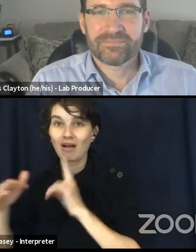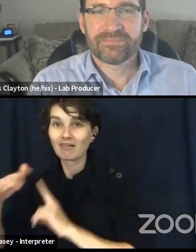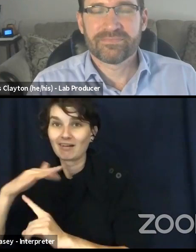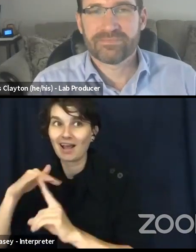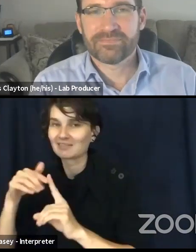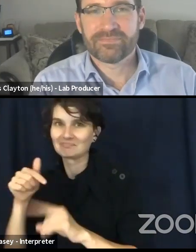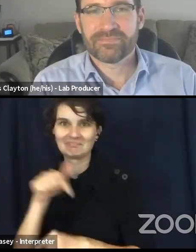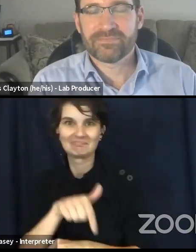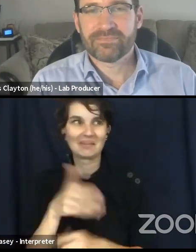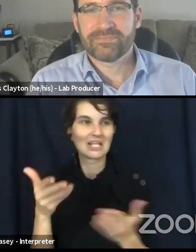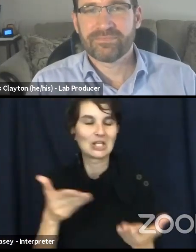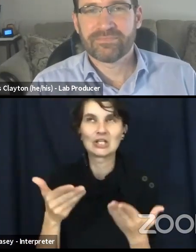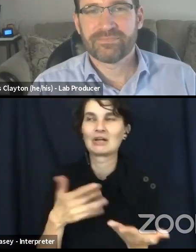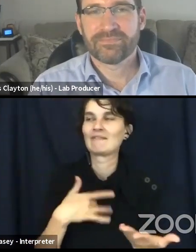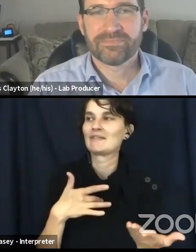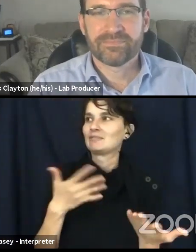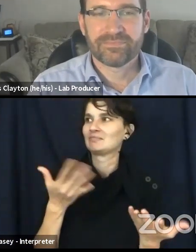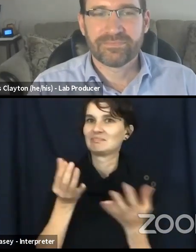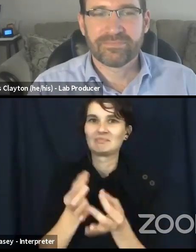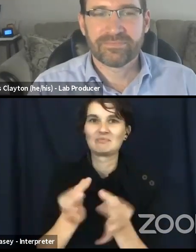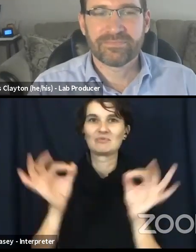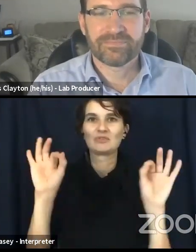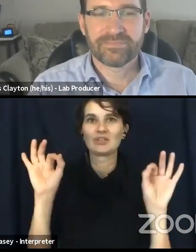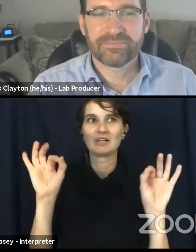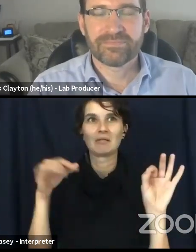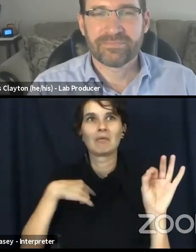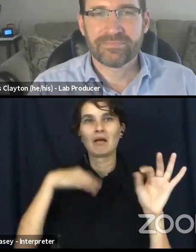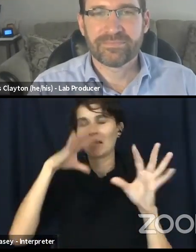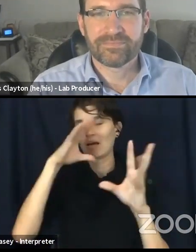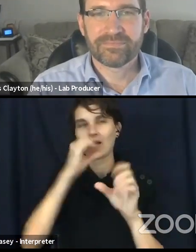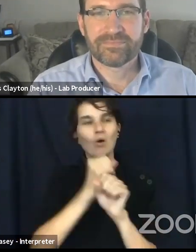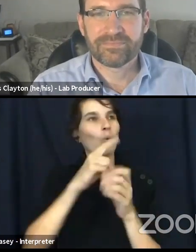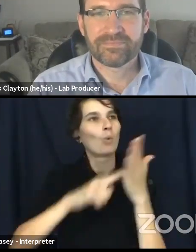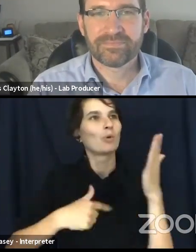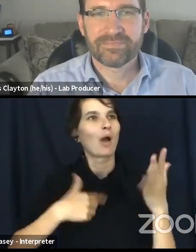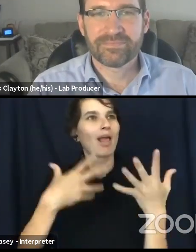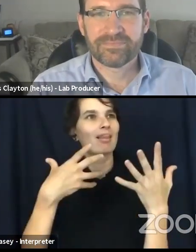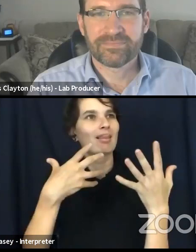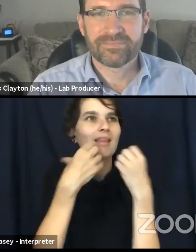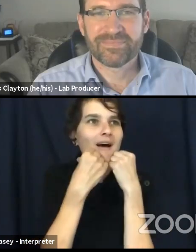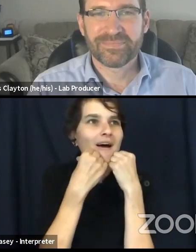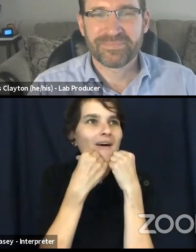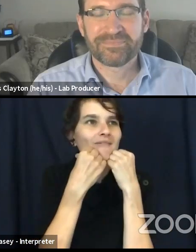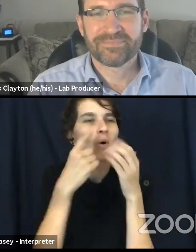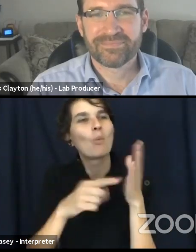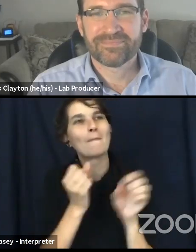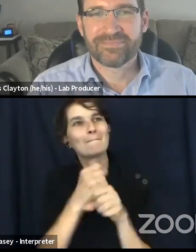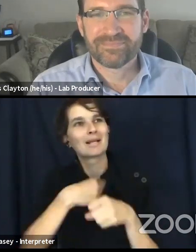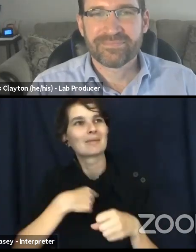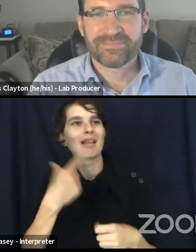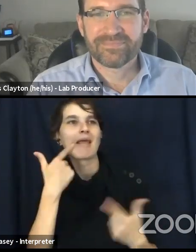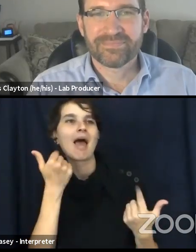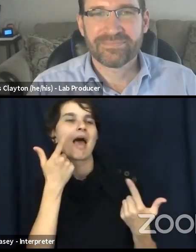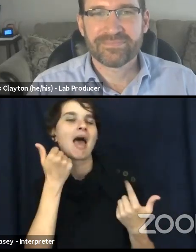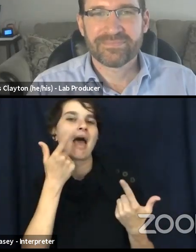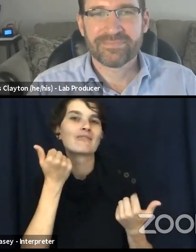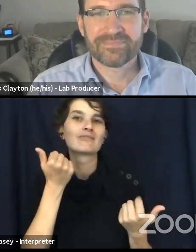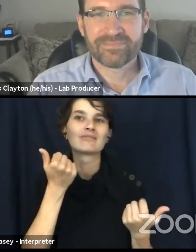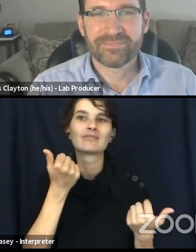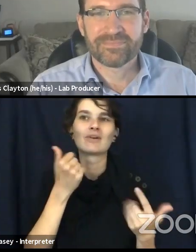more drawn to what do I love? What makes me laugh? What makes my heart